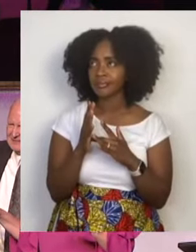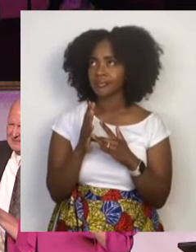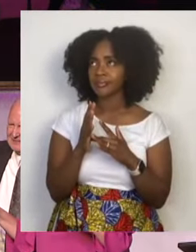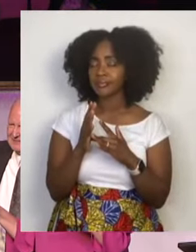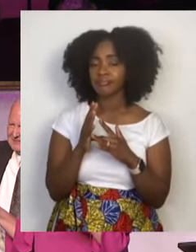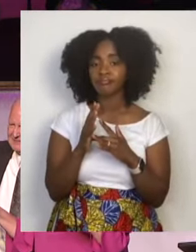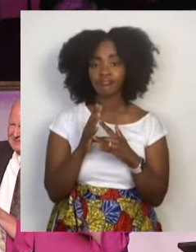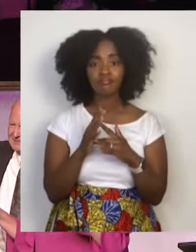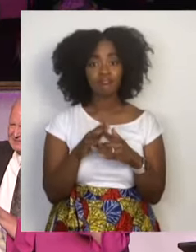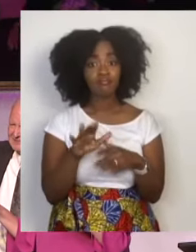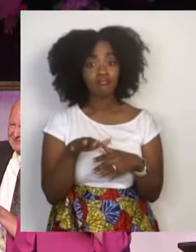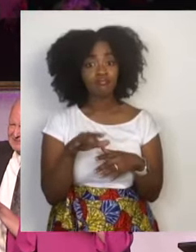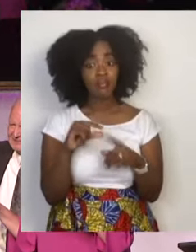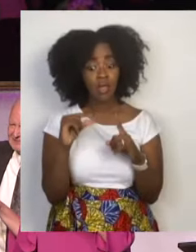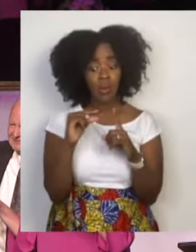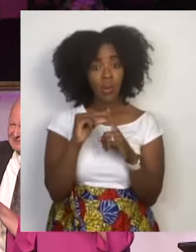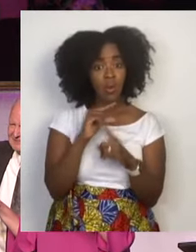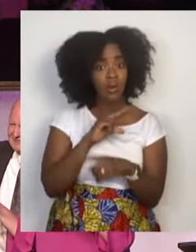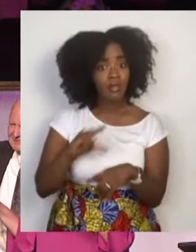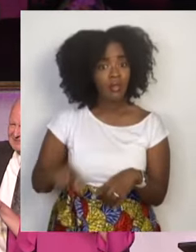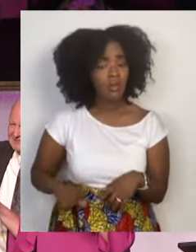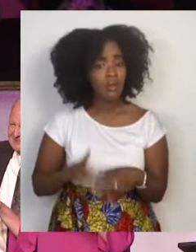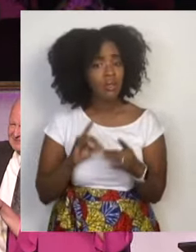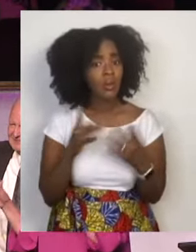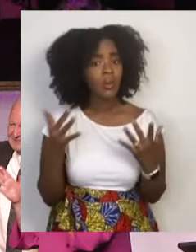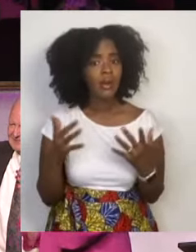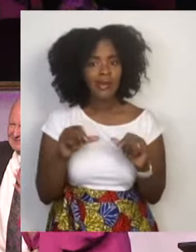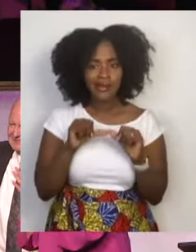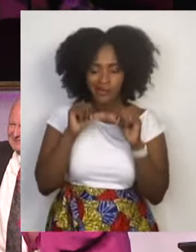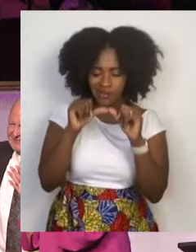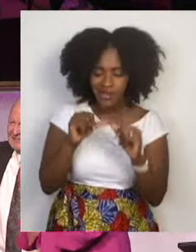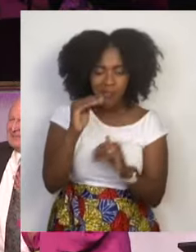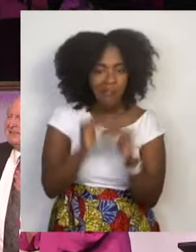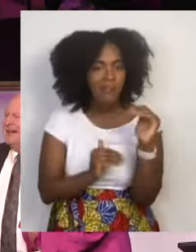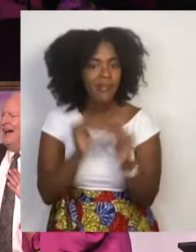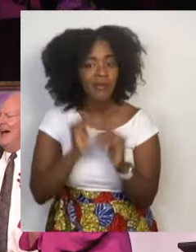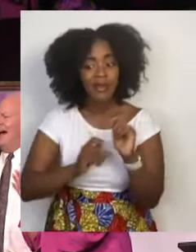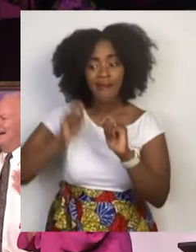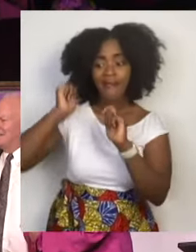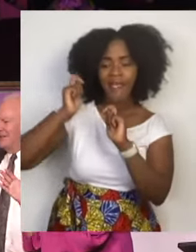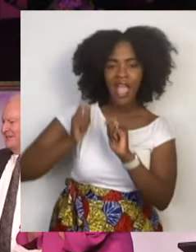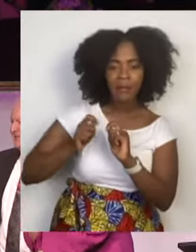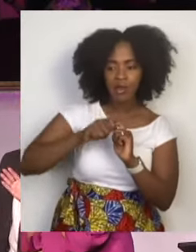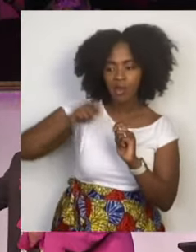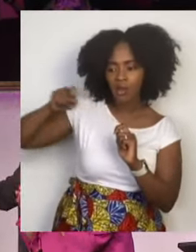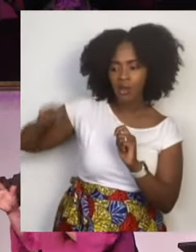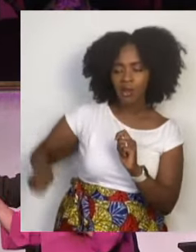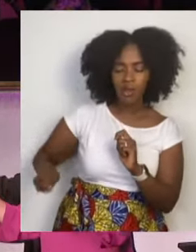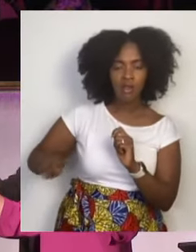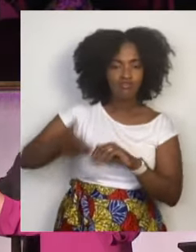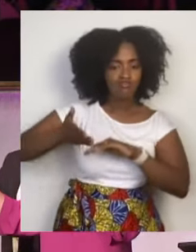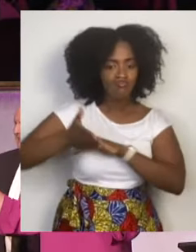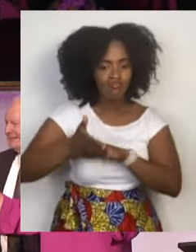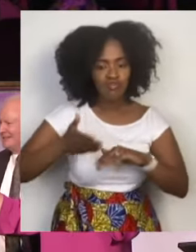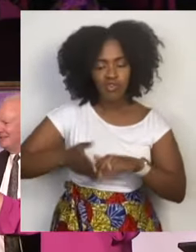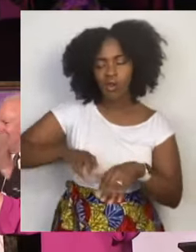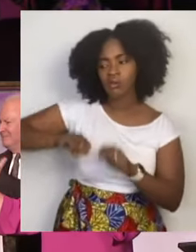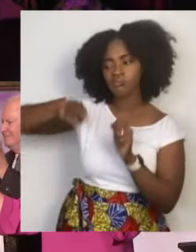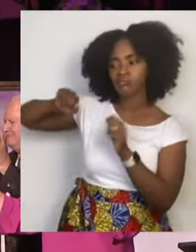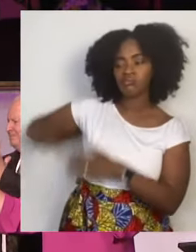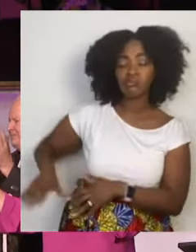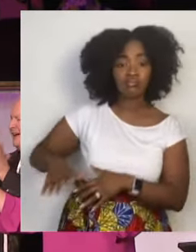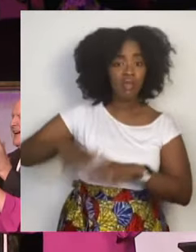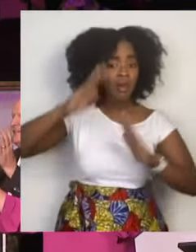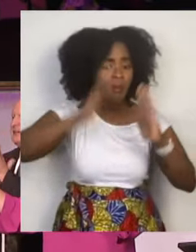your hammer down. Don't put your saw down. Don't put the brush down. Keep building.